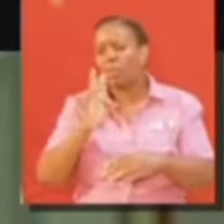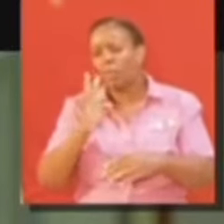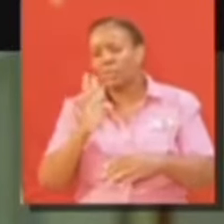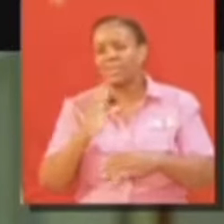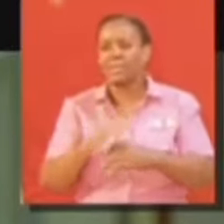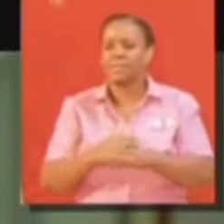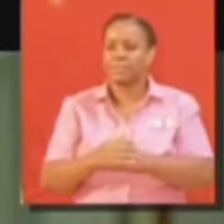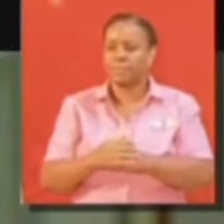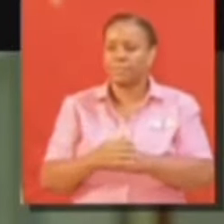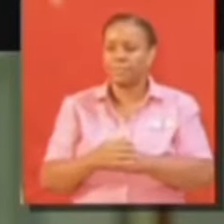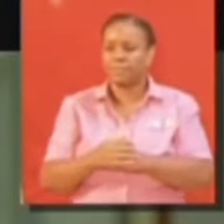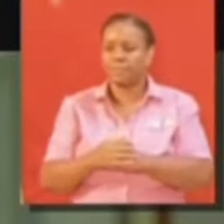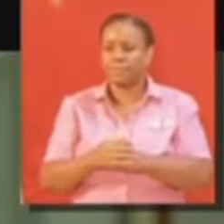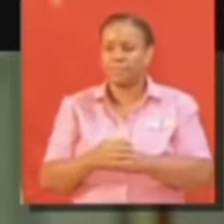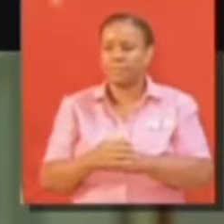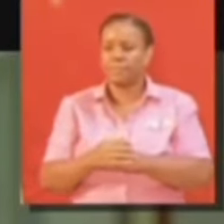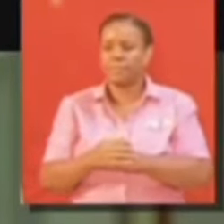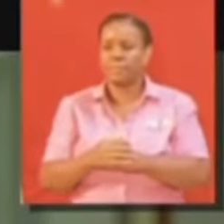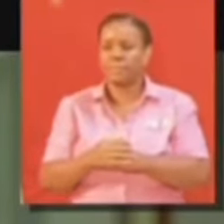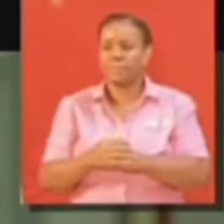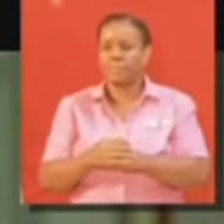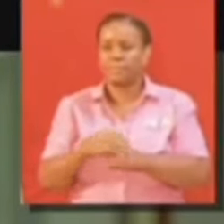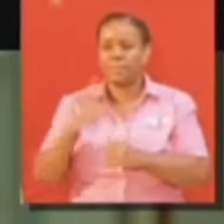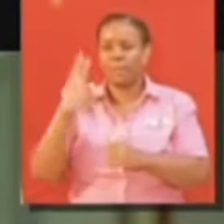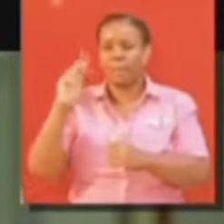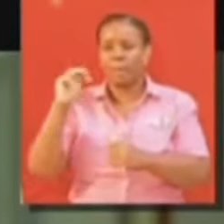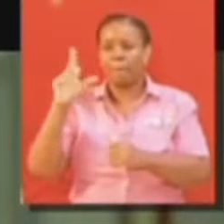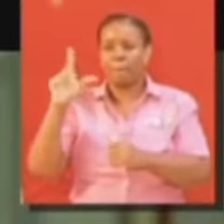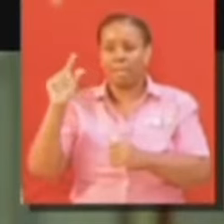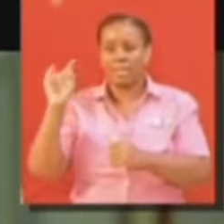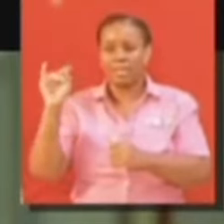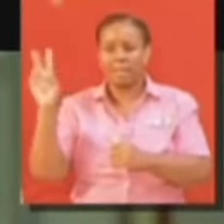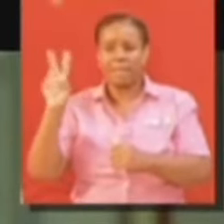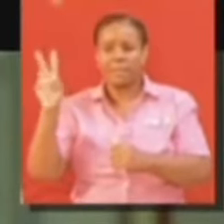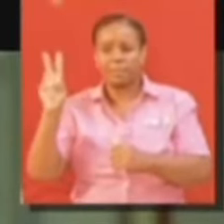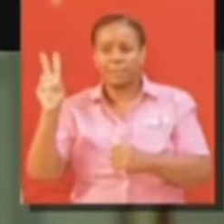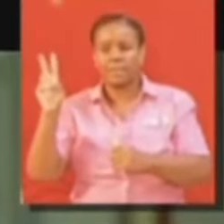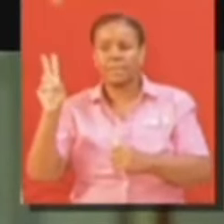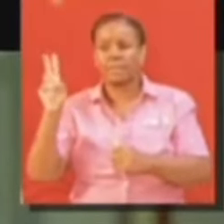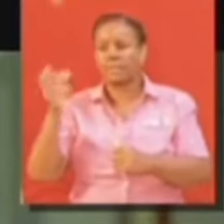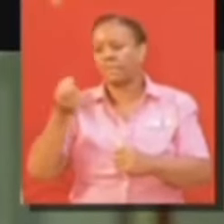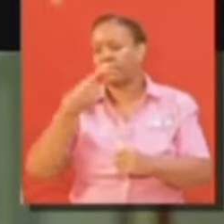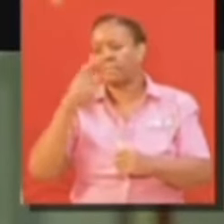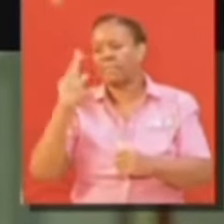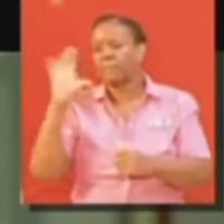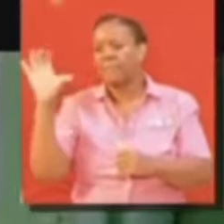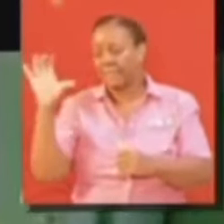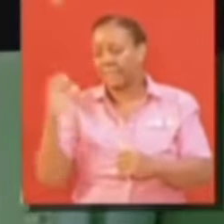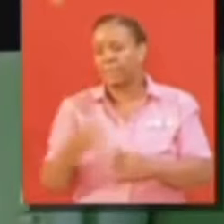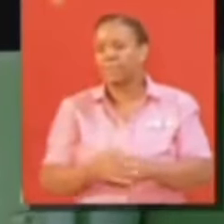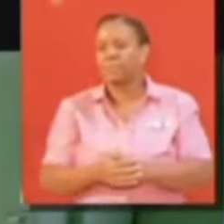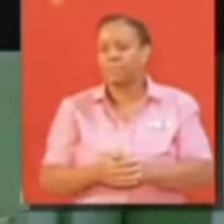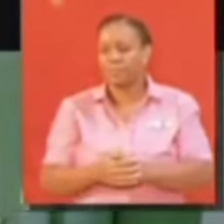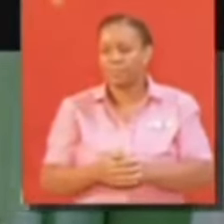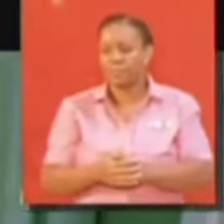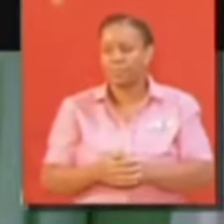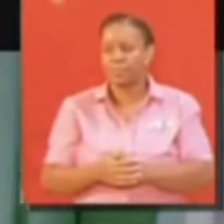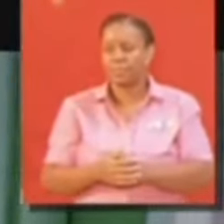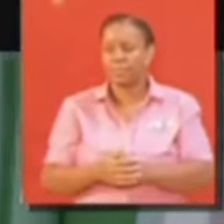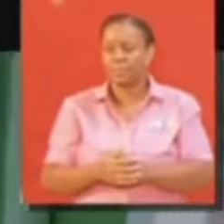boosters by taking multivitamins. We, the frontline healthcare workers, need you to help us with this